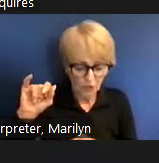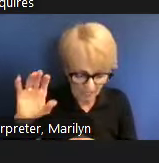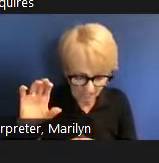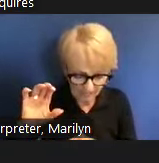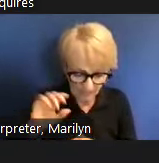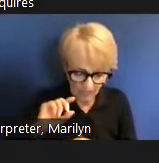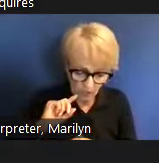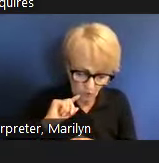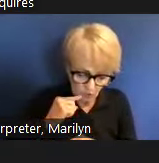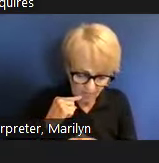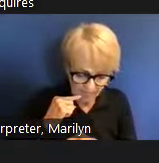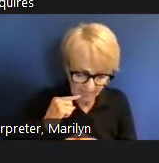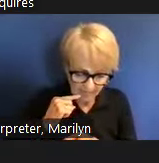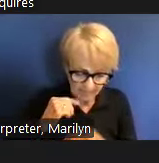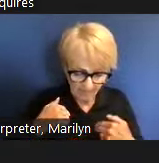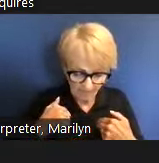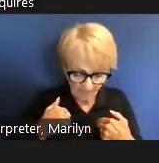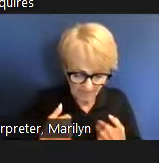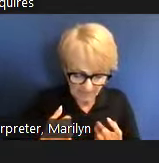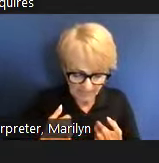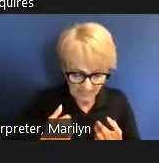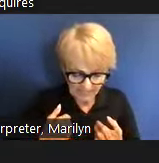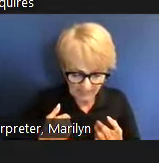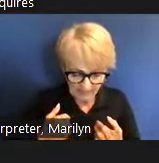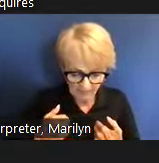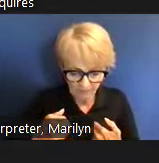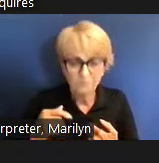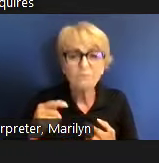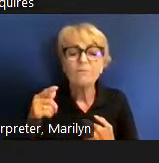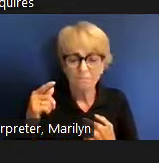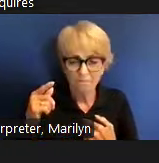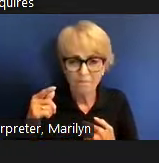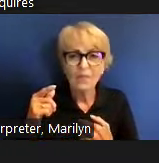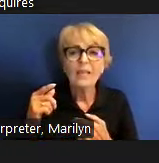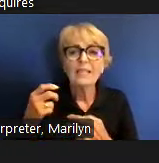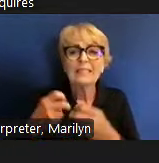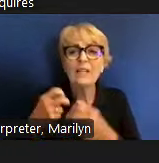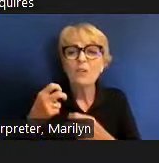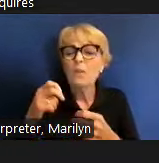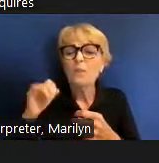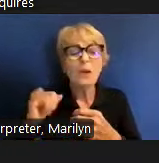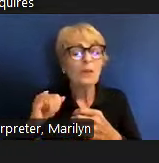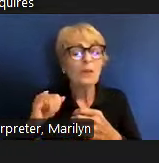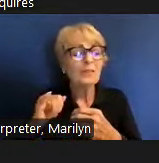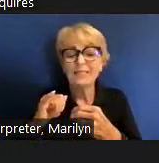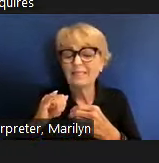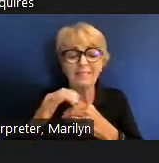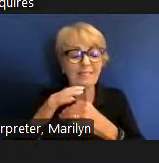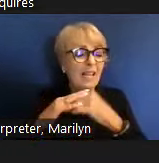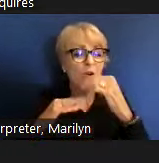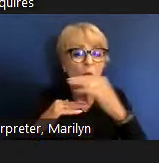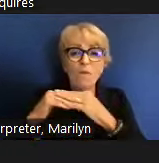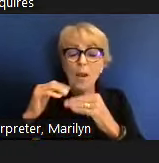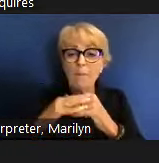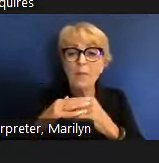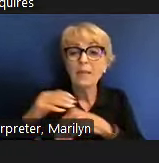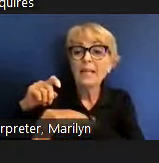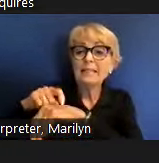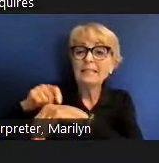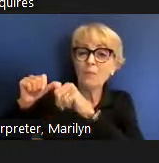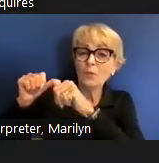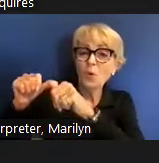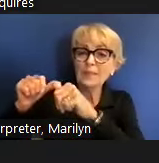syndrome have, otherwise known as ME/CFS, there's a gigantic overlap. And as time goes on, that overlap just